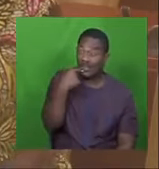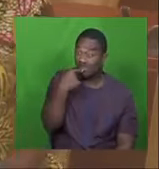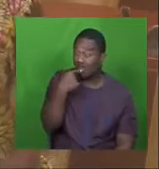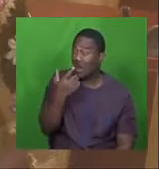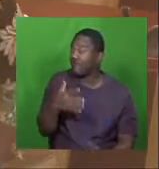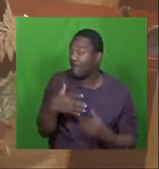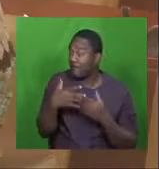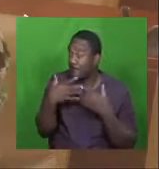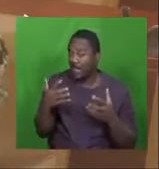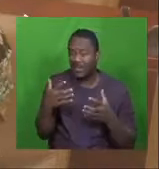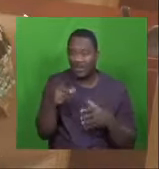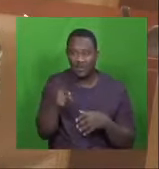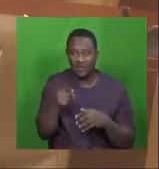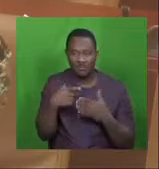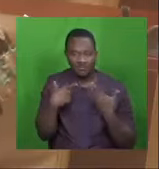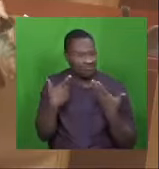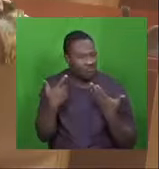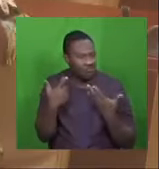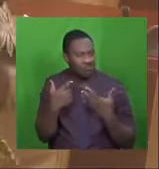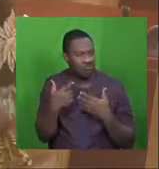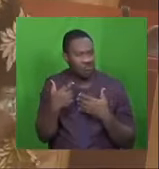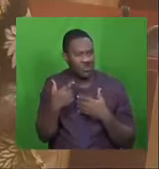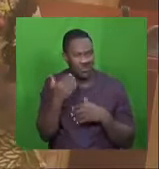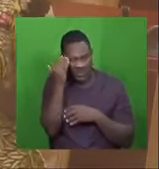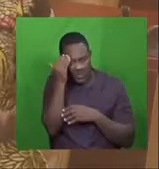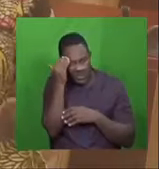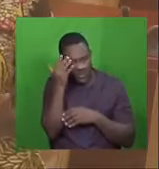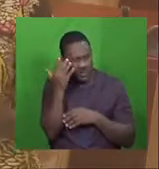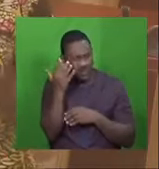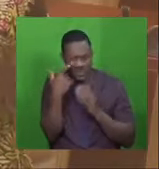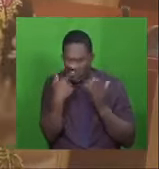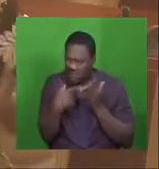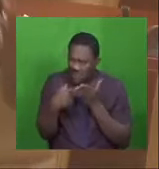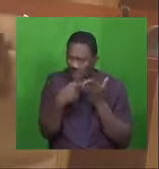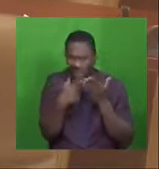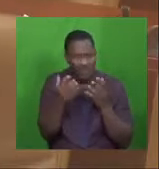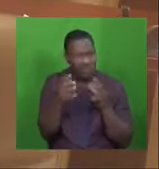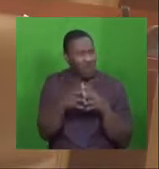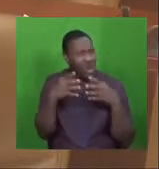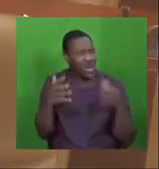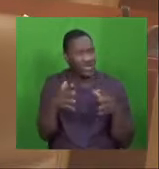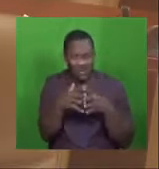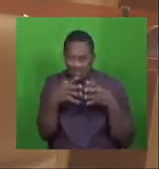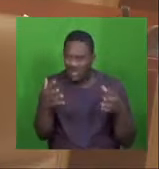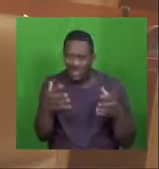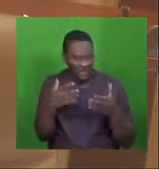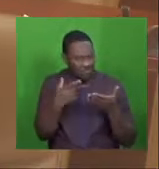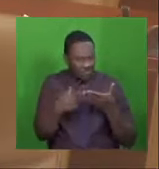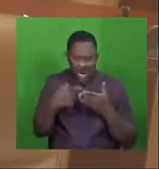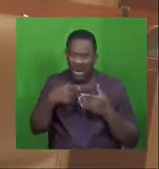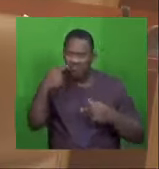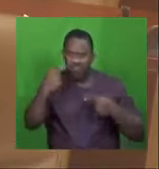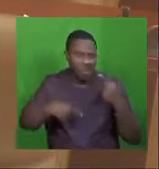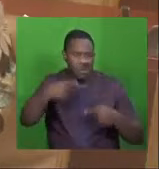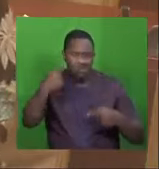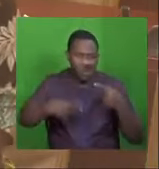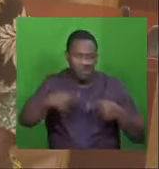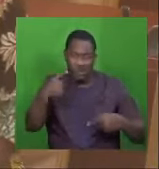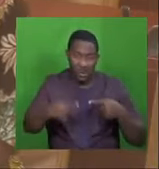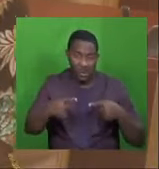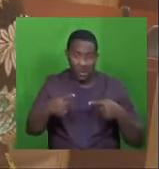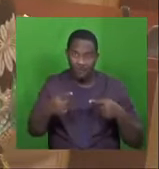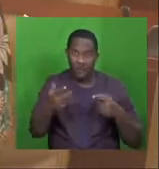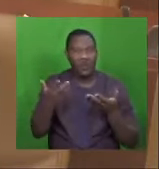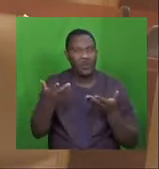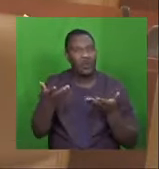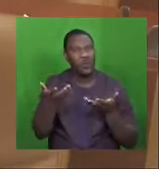a lot about the debt issues. We know it will feature prominently in this debate. Government is working with all stakeholders to make sure that we bring the